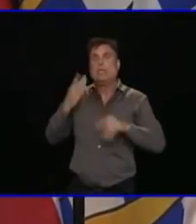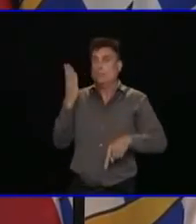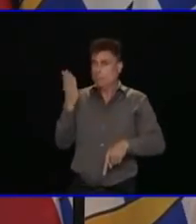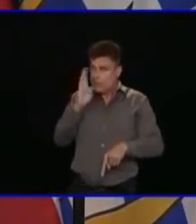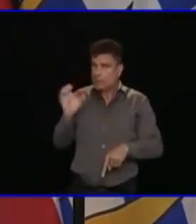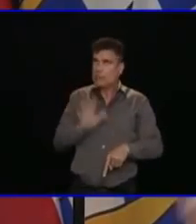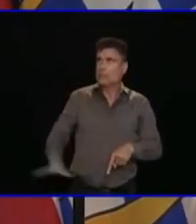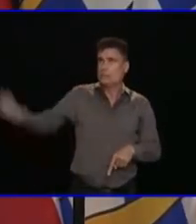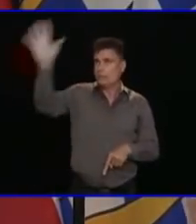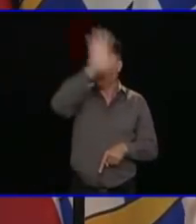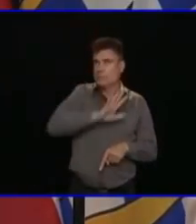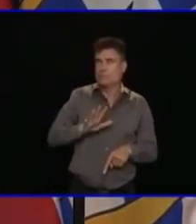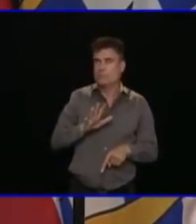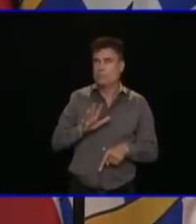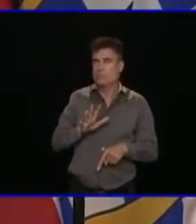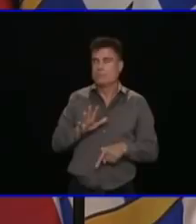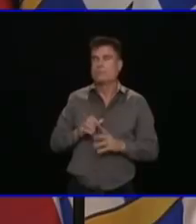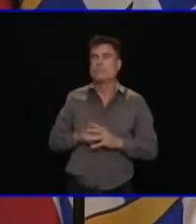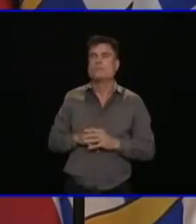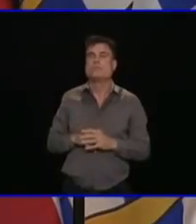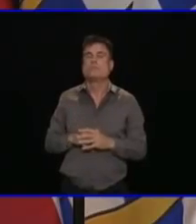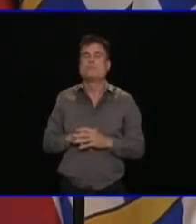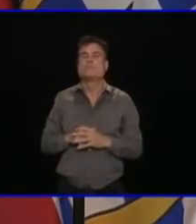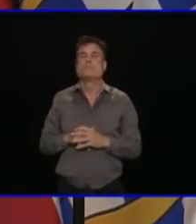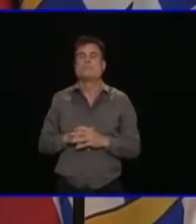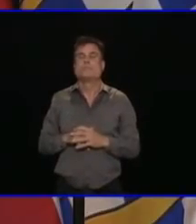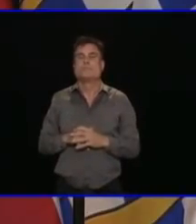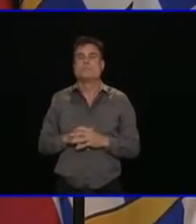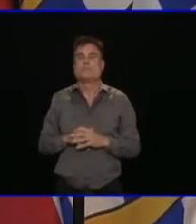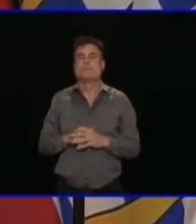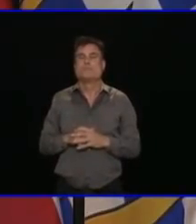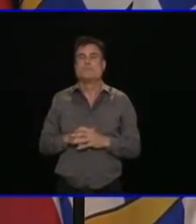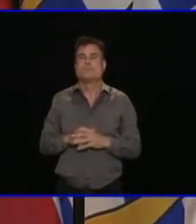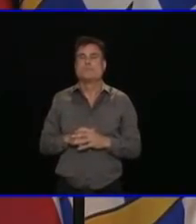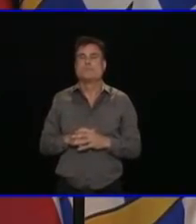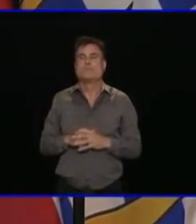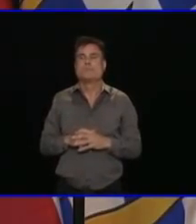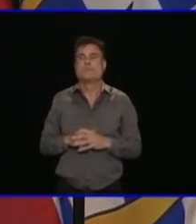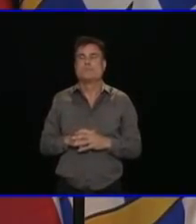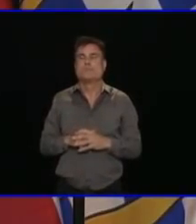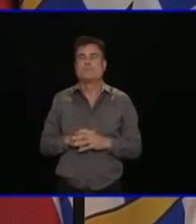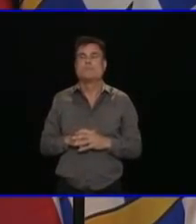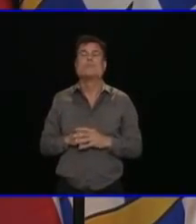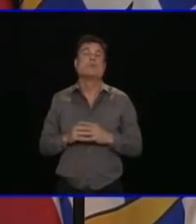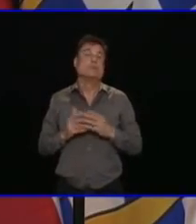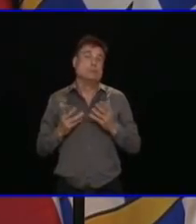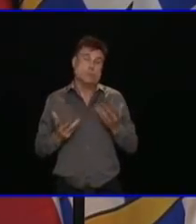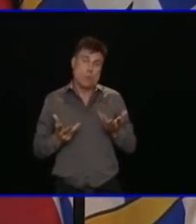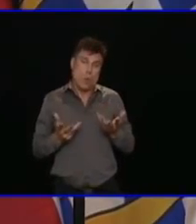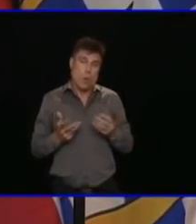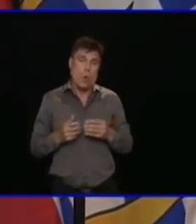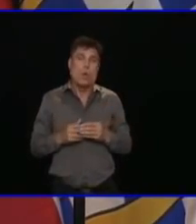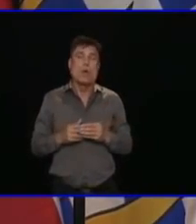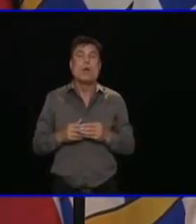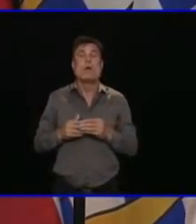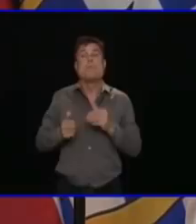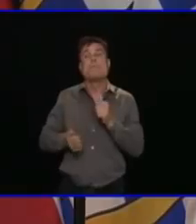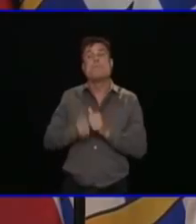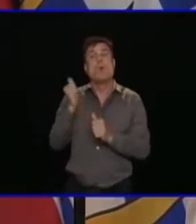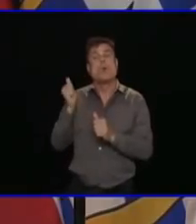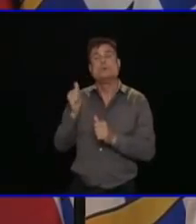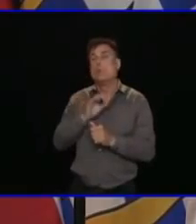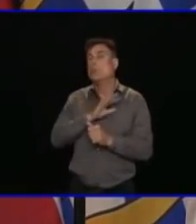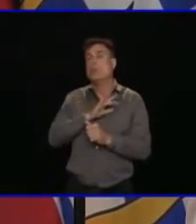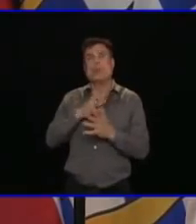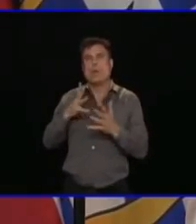communities where it's a presence-absence, can be very helpful. And we have time for one more question today. For any